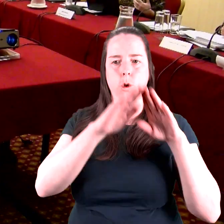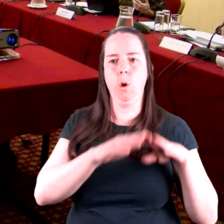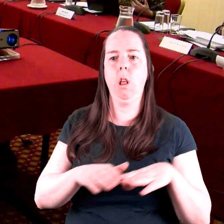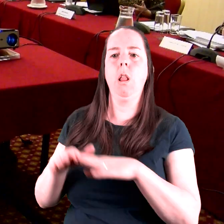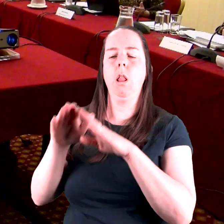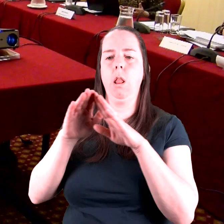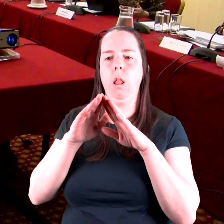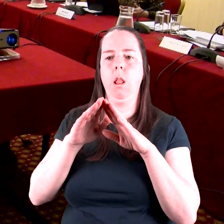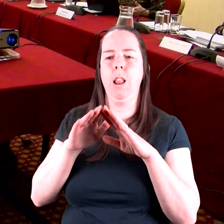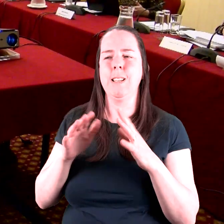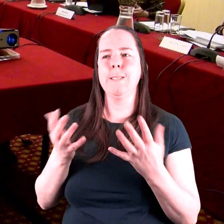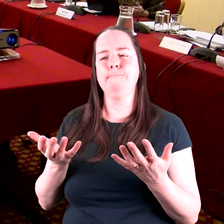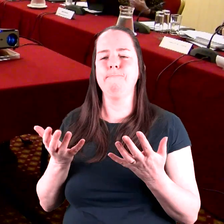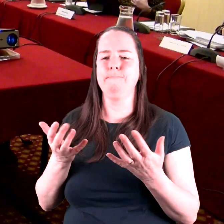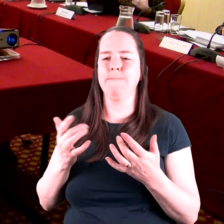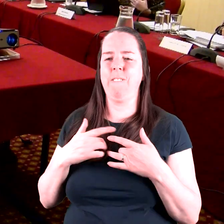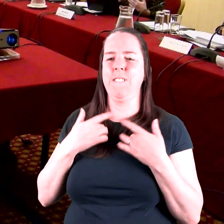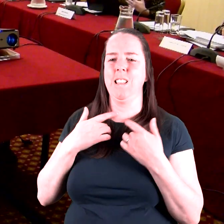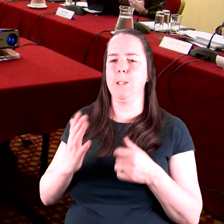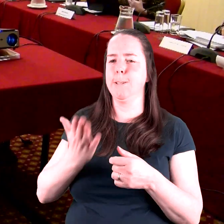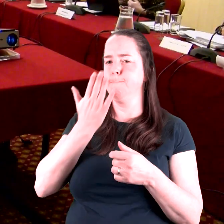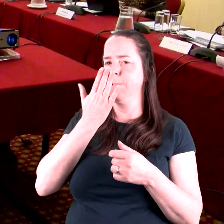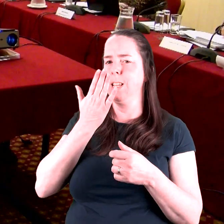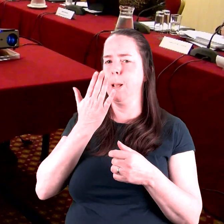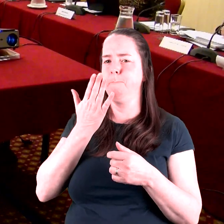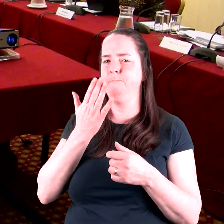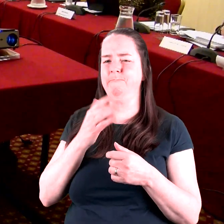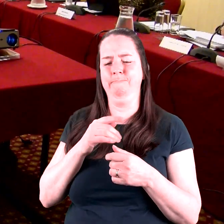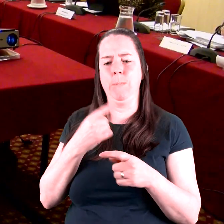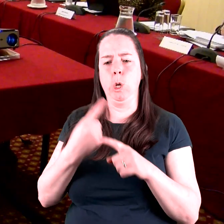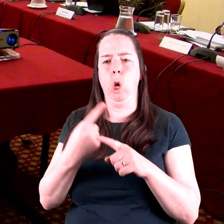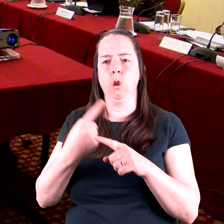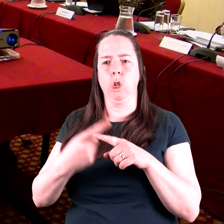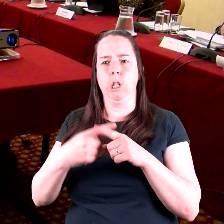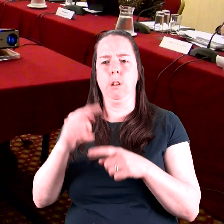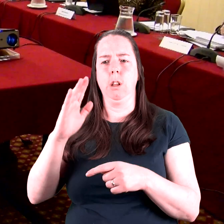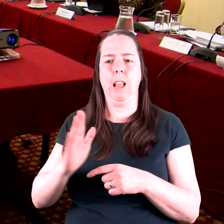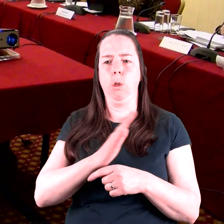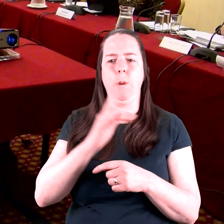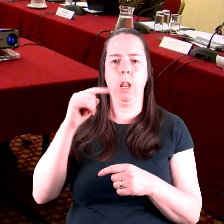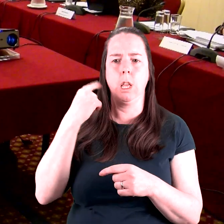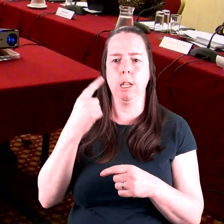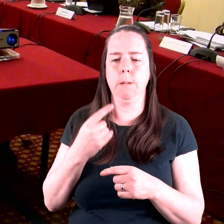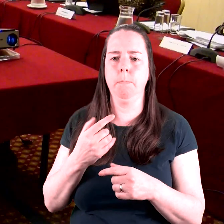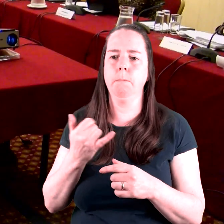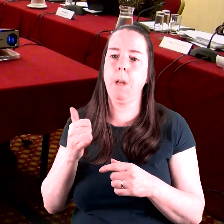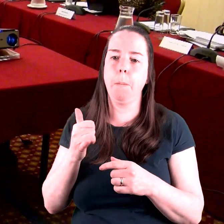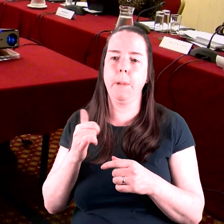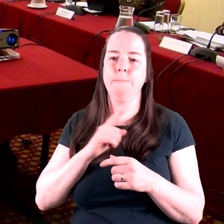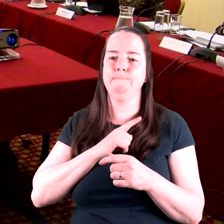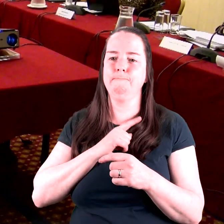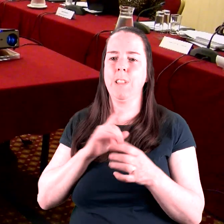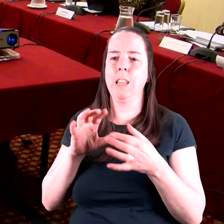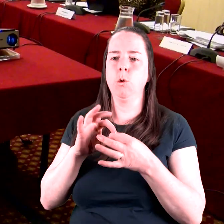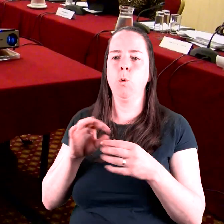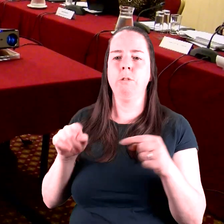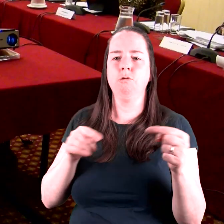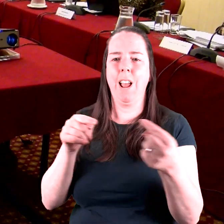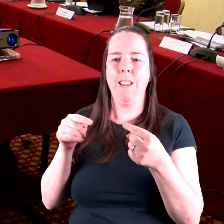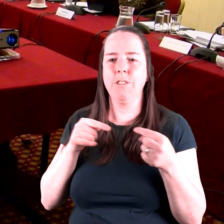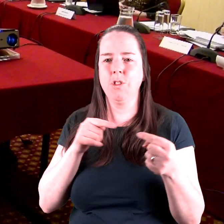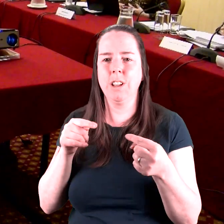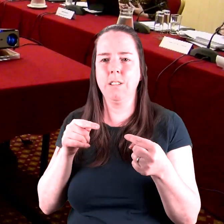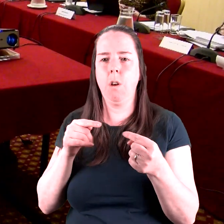national issue, but it does seem perhaps slightly more acute in South West London, perhaps associated